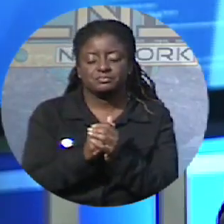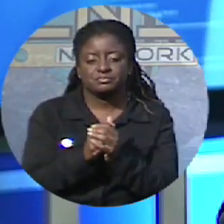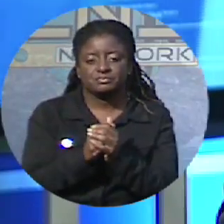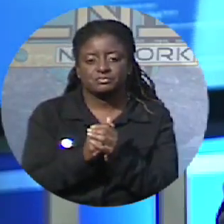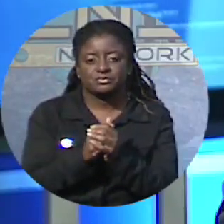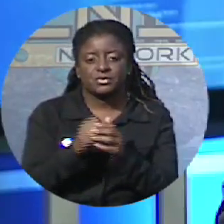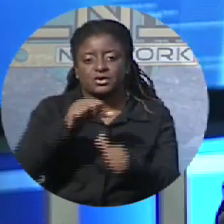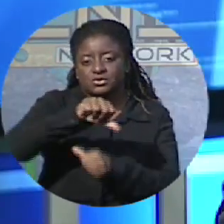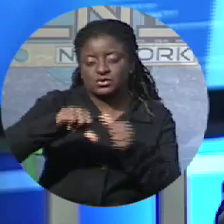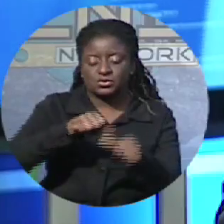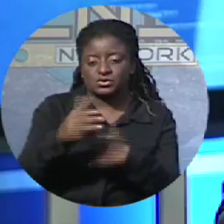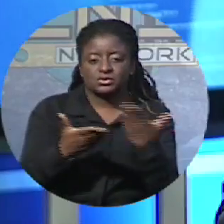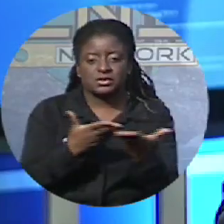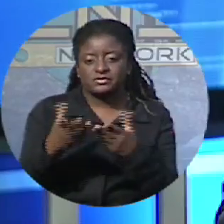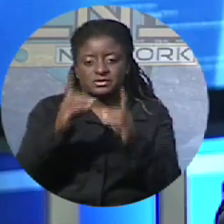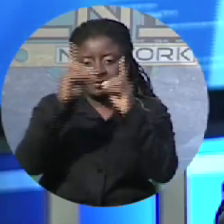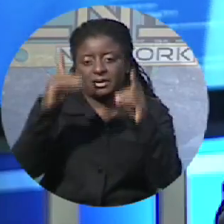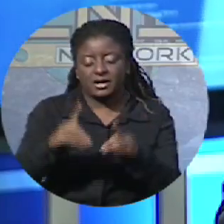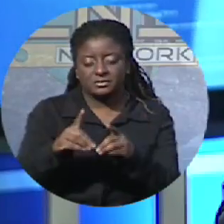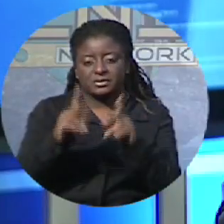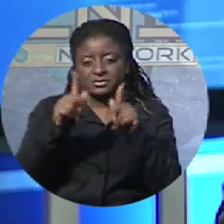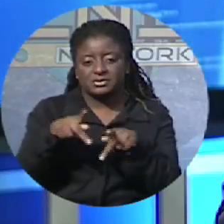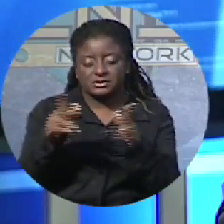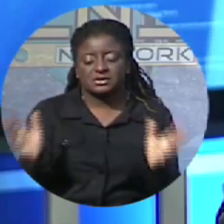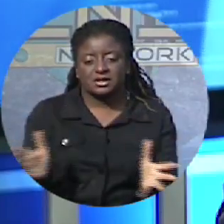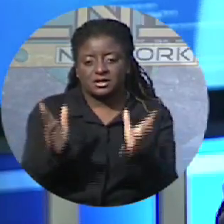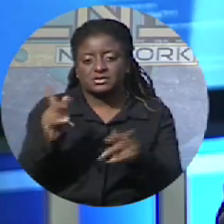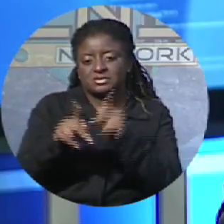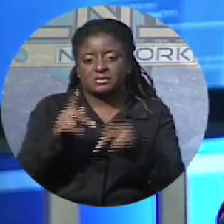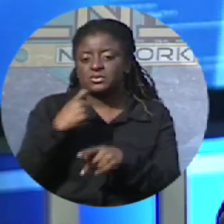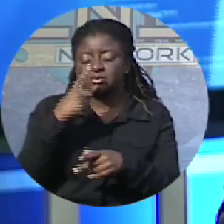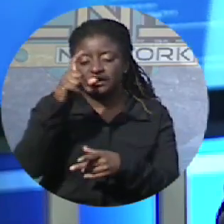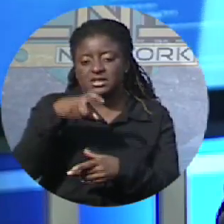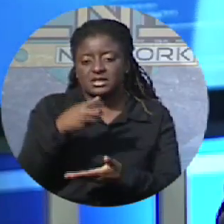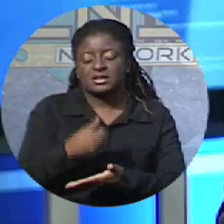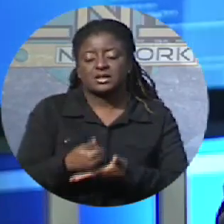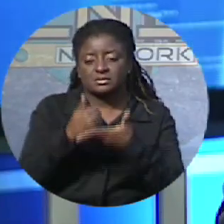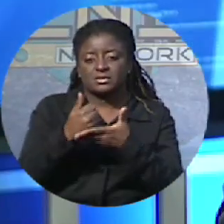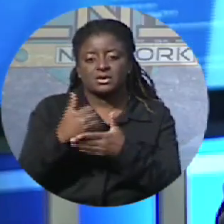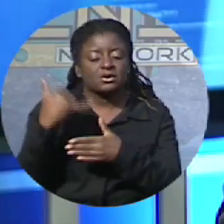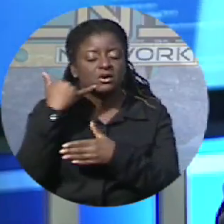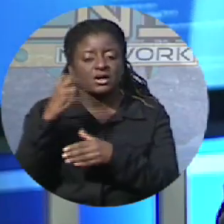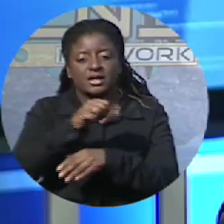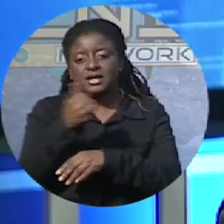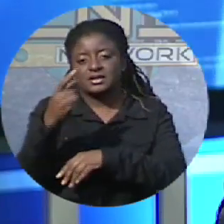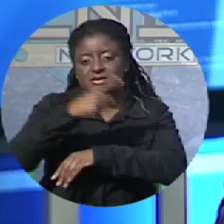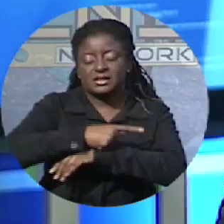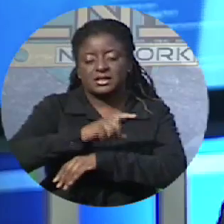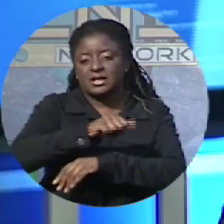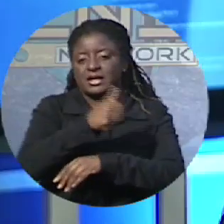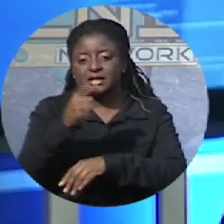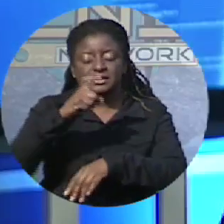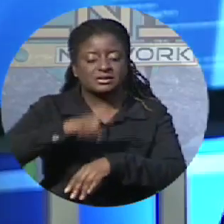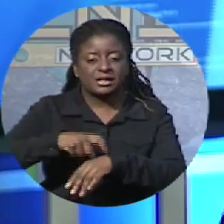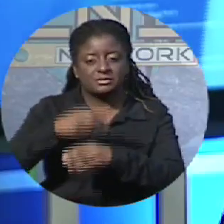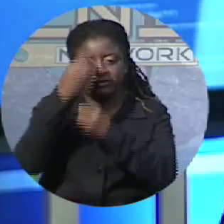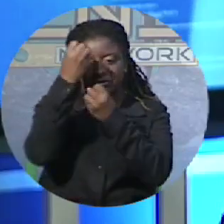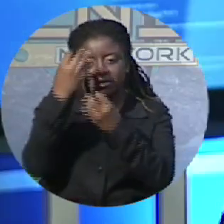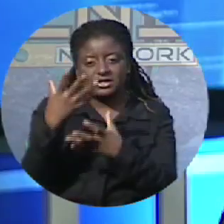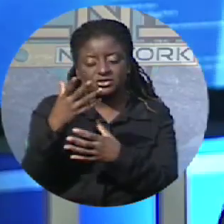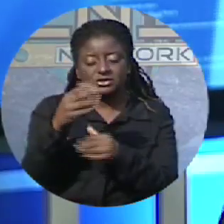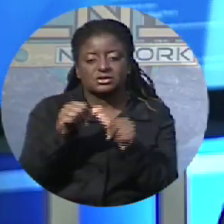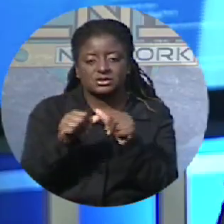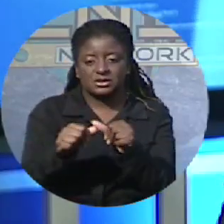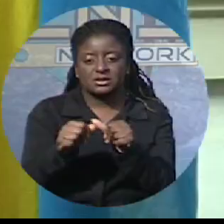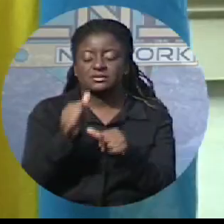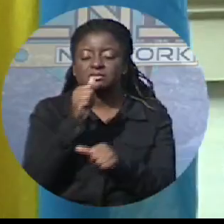422-2763. Social Services Department officials urge people needing assistance to call any day at any time. Their information will be kept